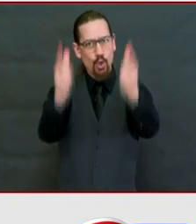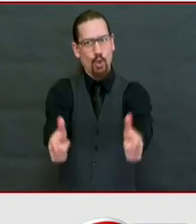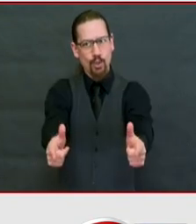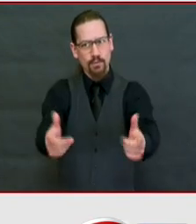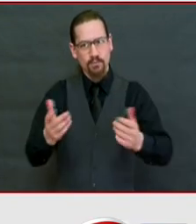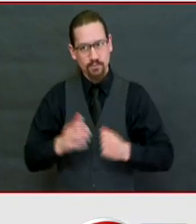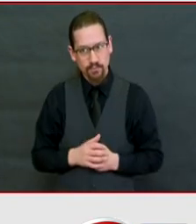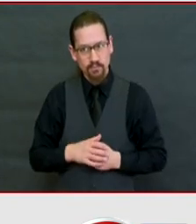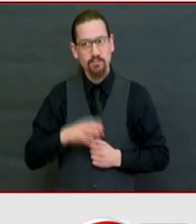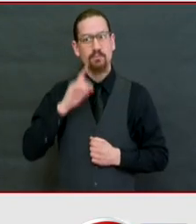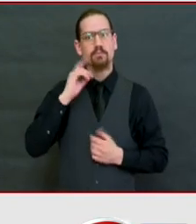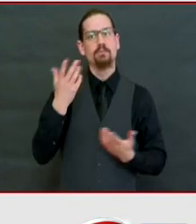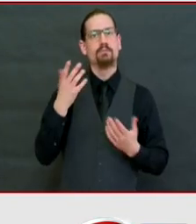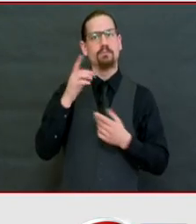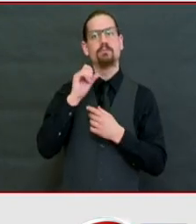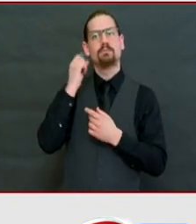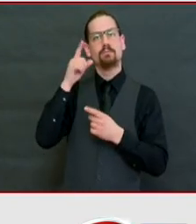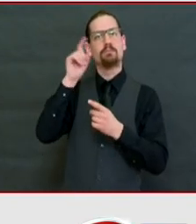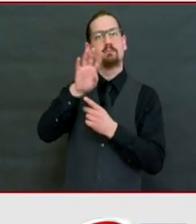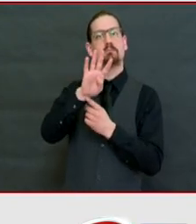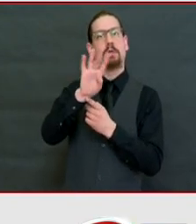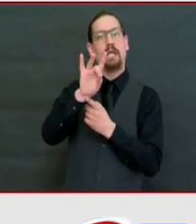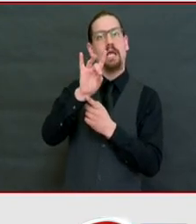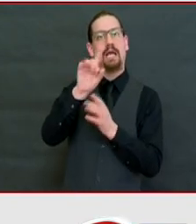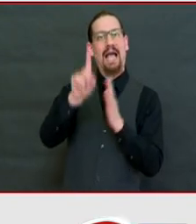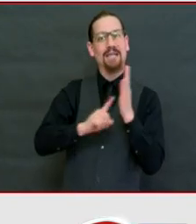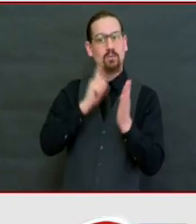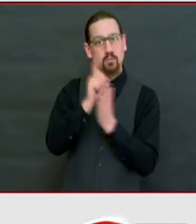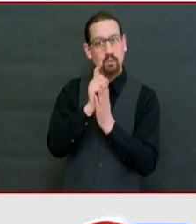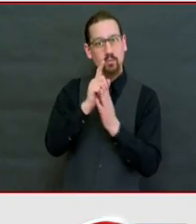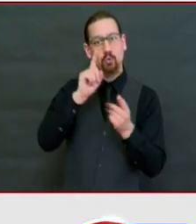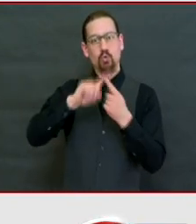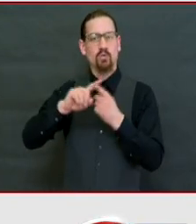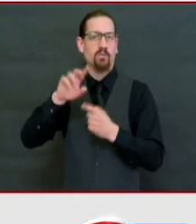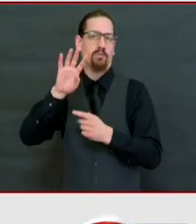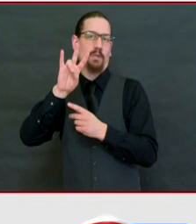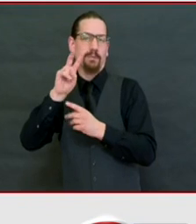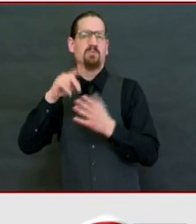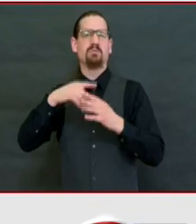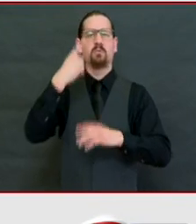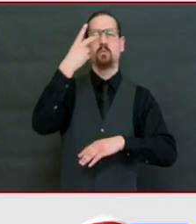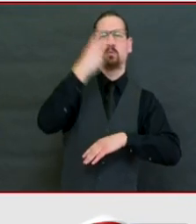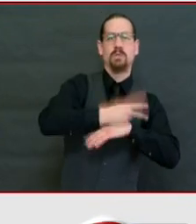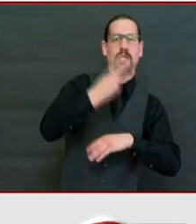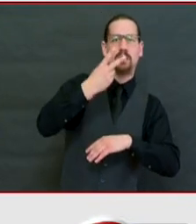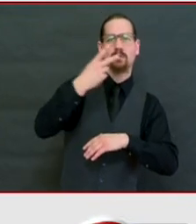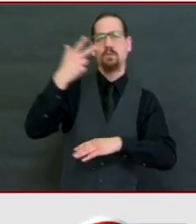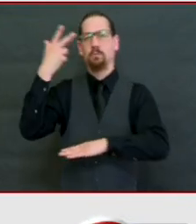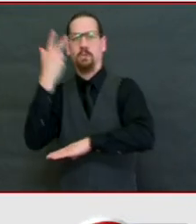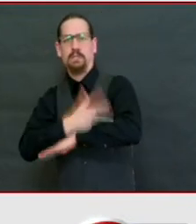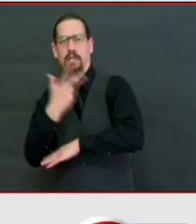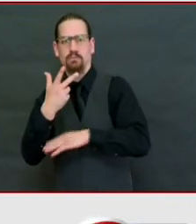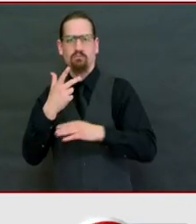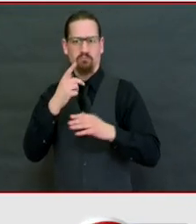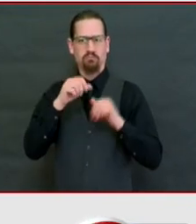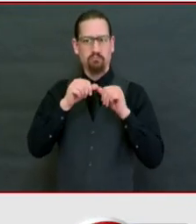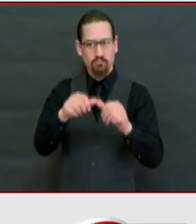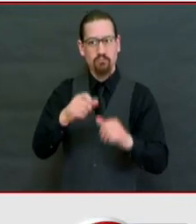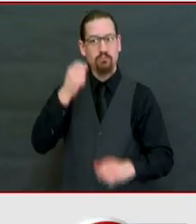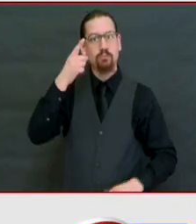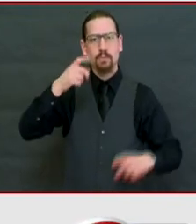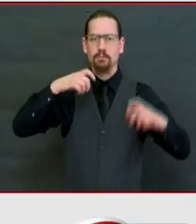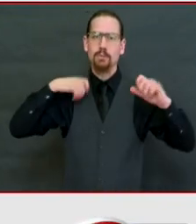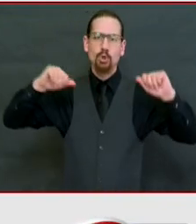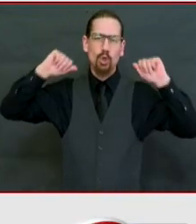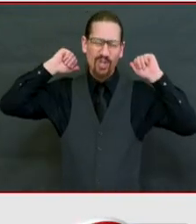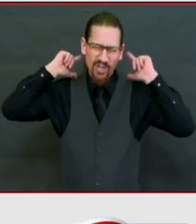need to make sure we have enough testing in communities that are vulnerable and that have been hardest hit. We need to be